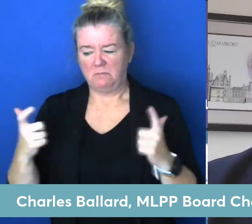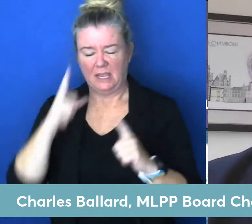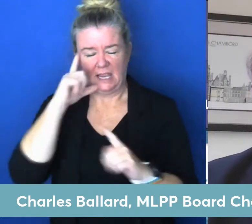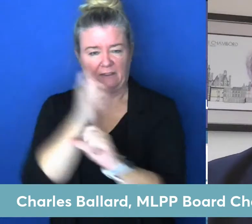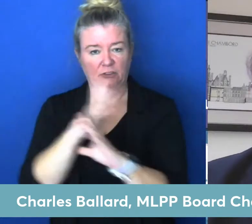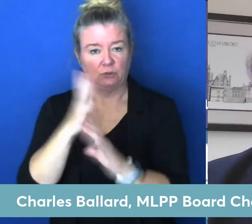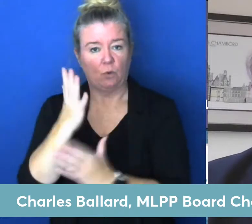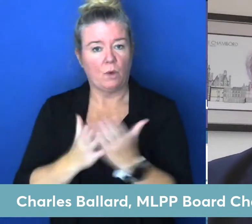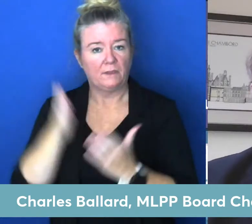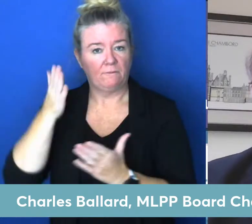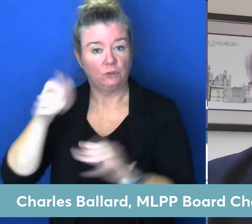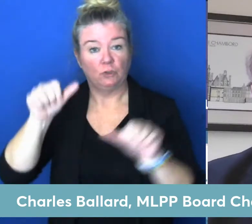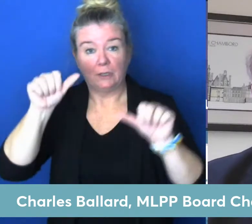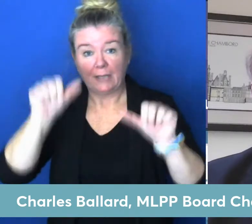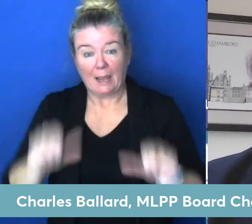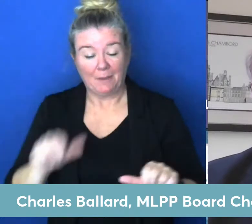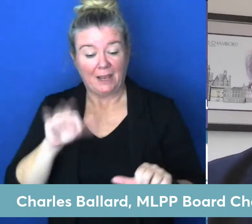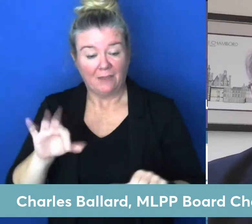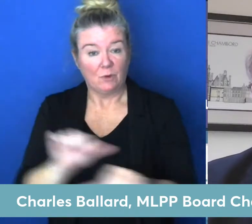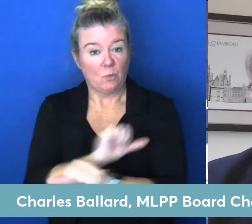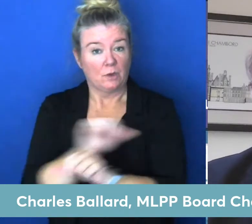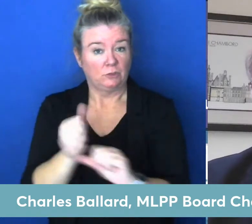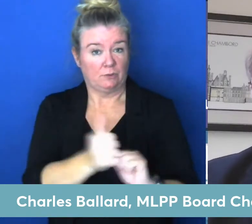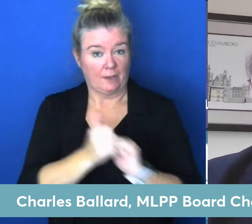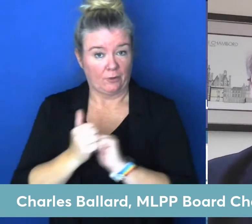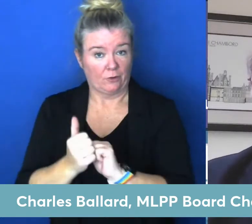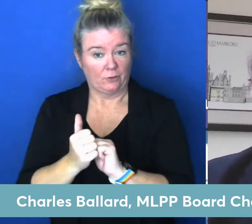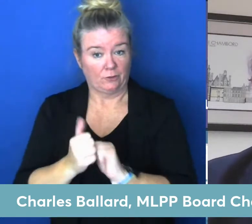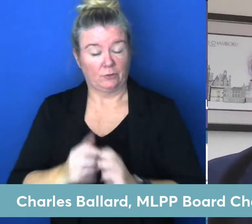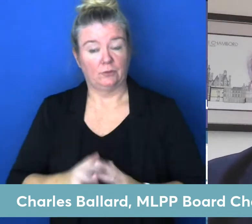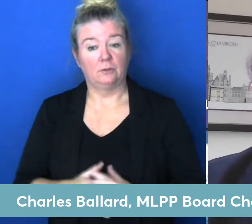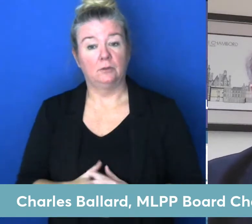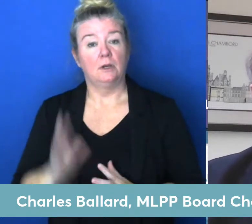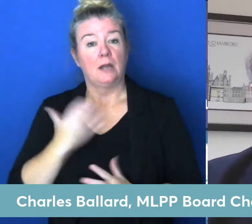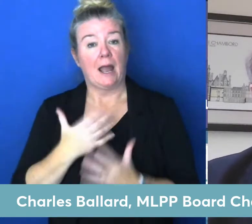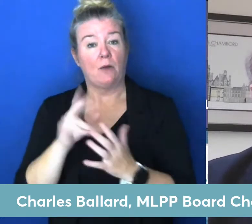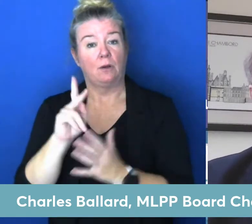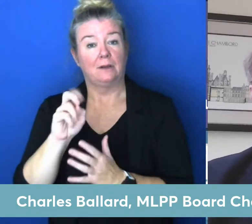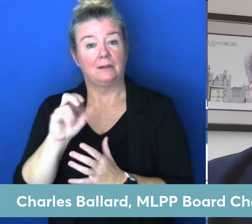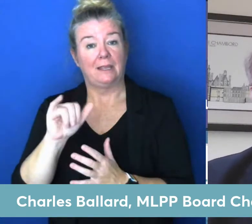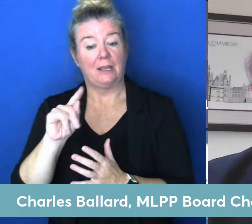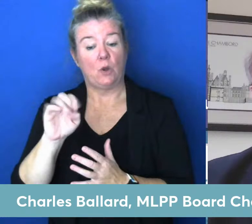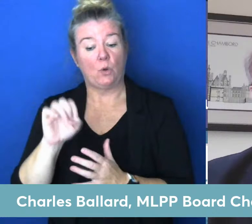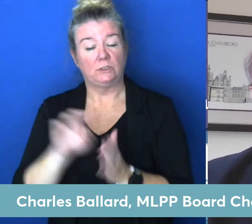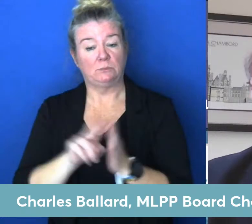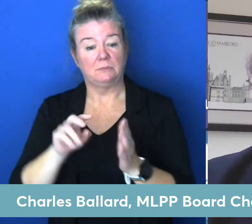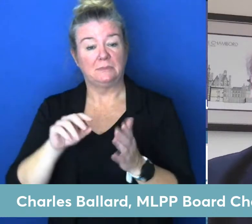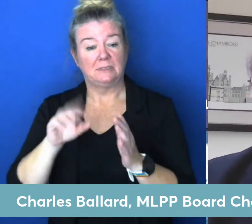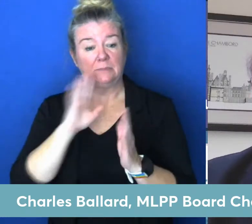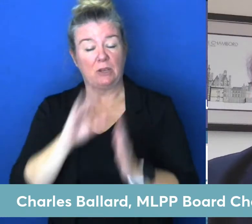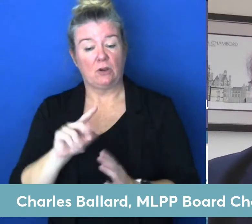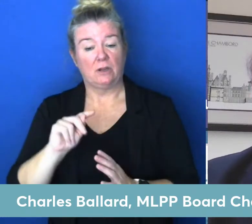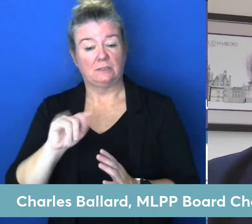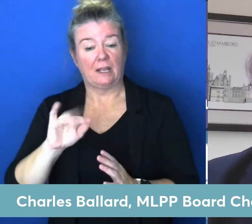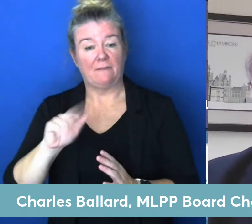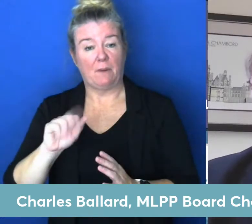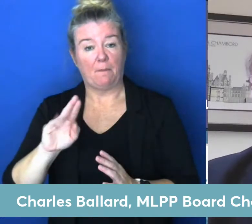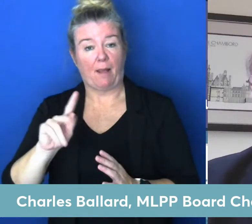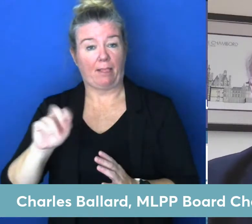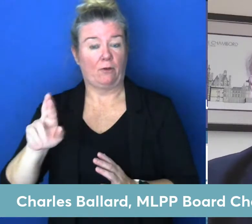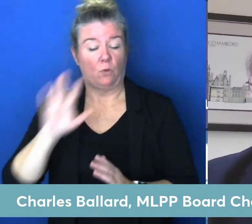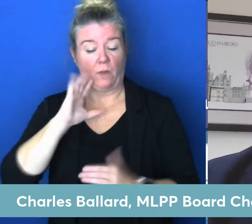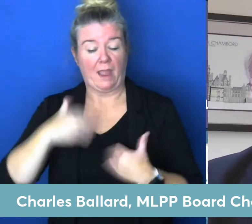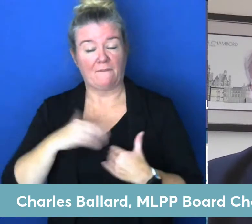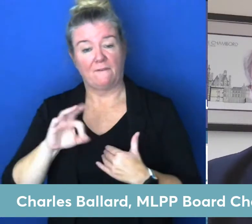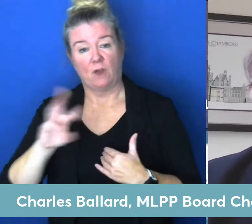future could be if we work together. Our keynote speaker, Taifa Butler, will share a framework